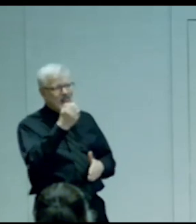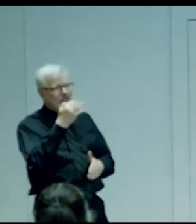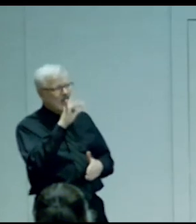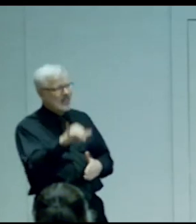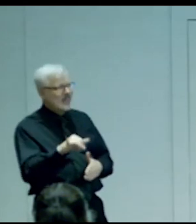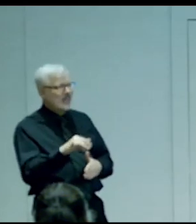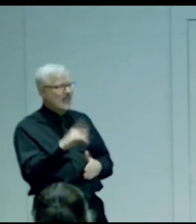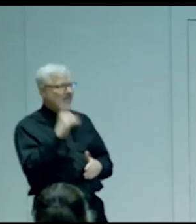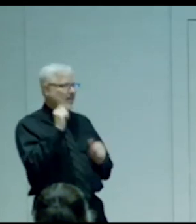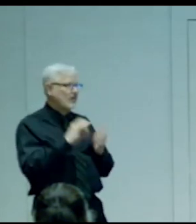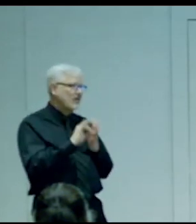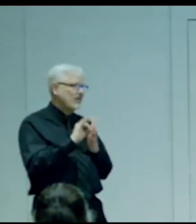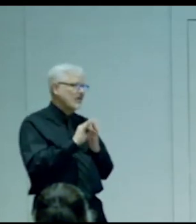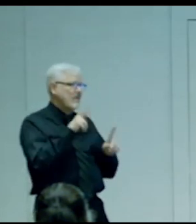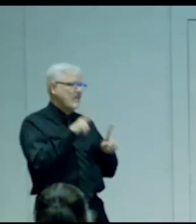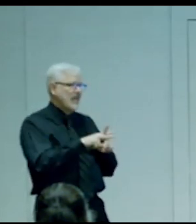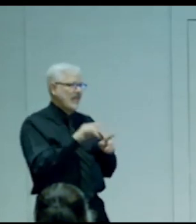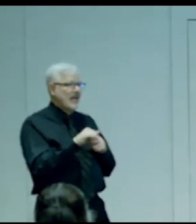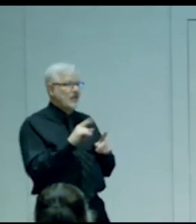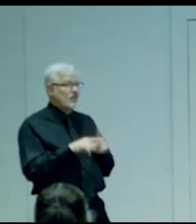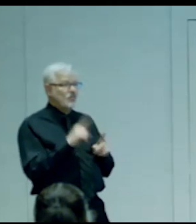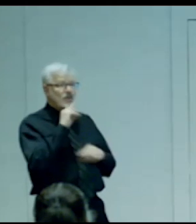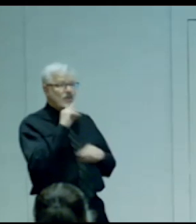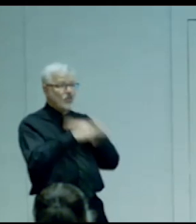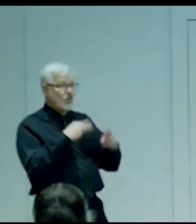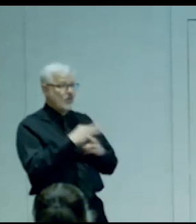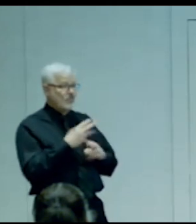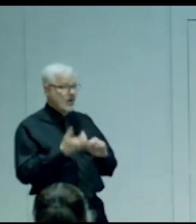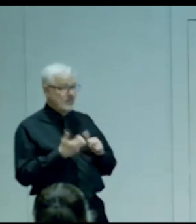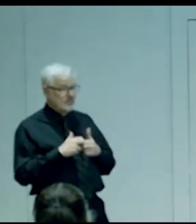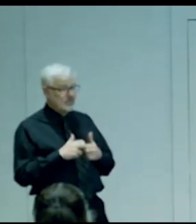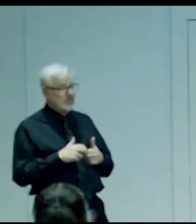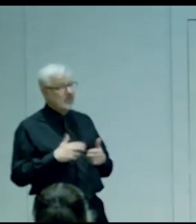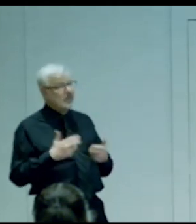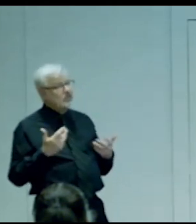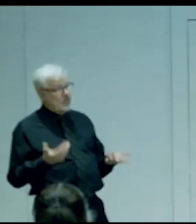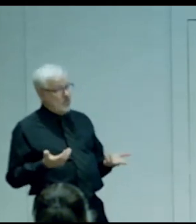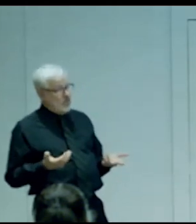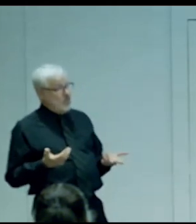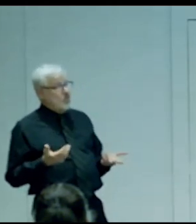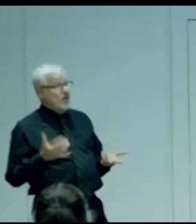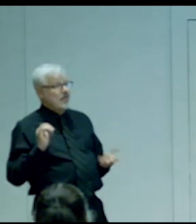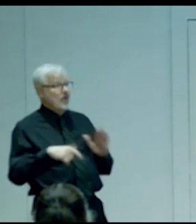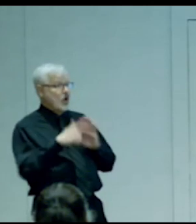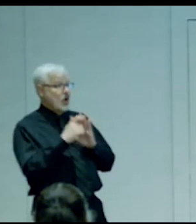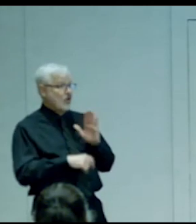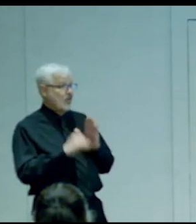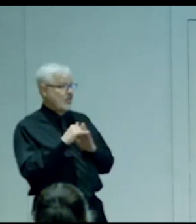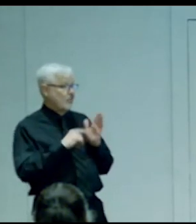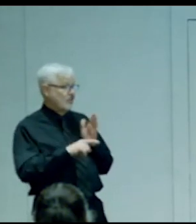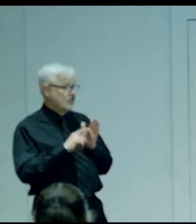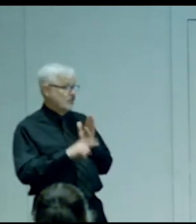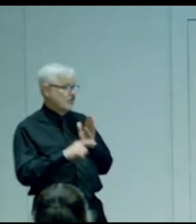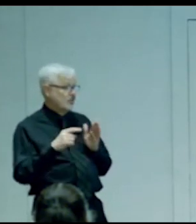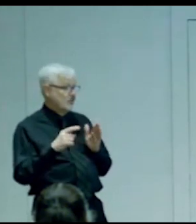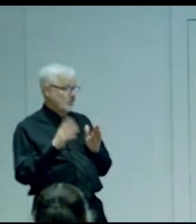about being able to apply that to real-world problems. And so that article, that research, we're going to come